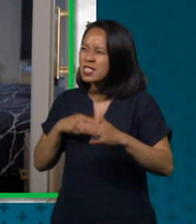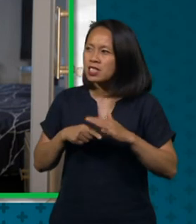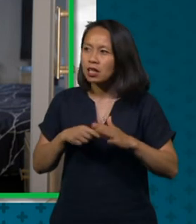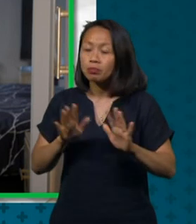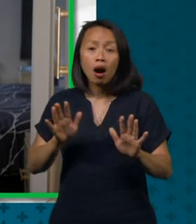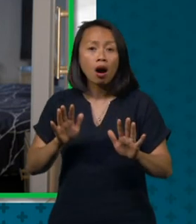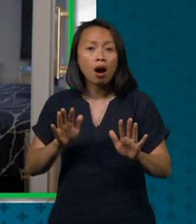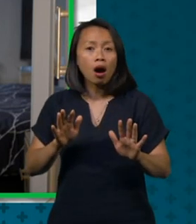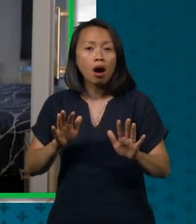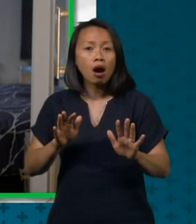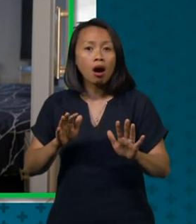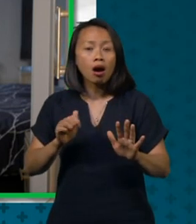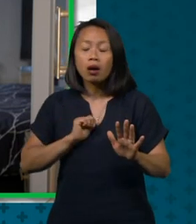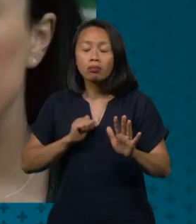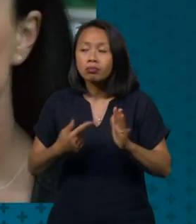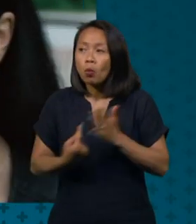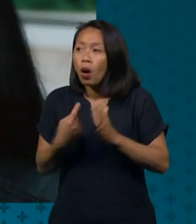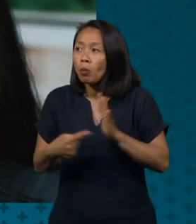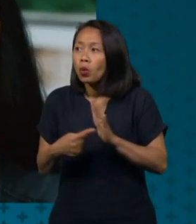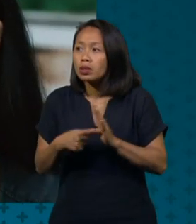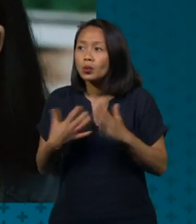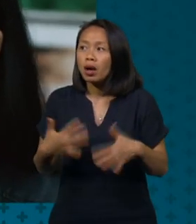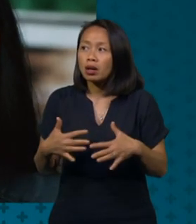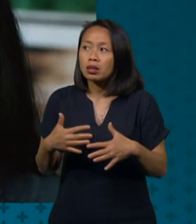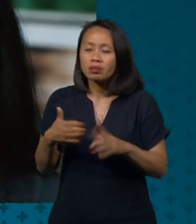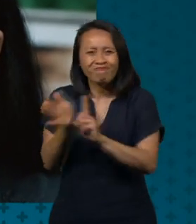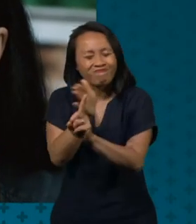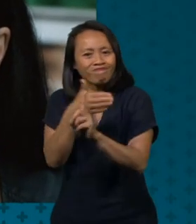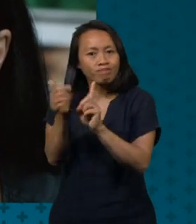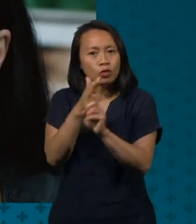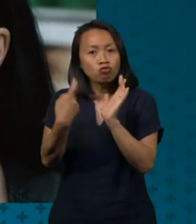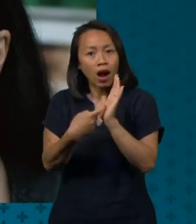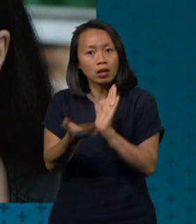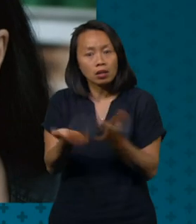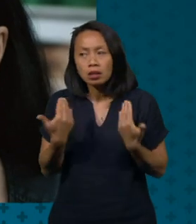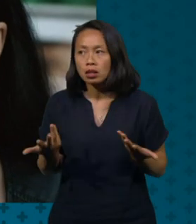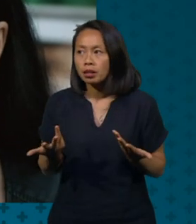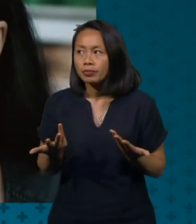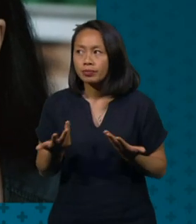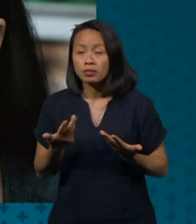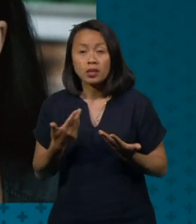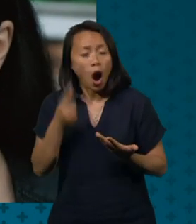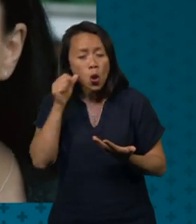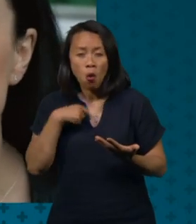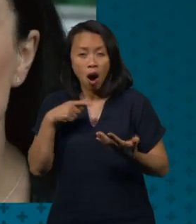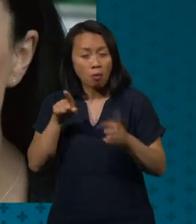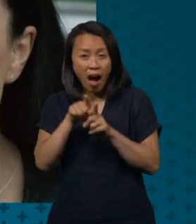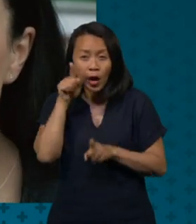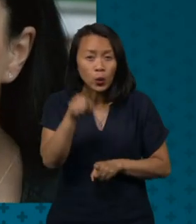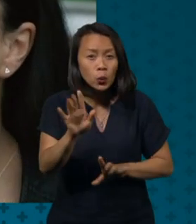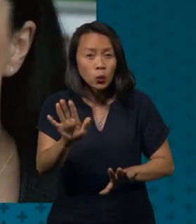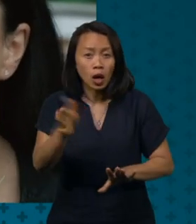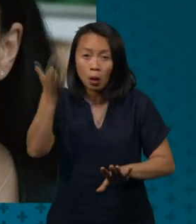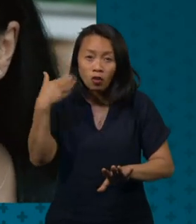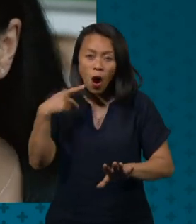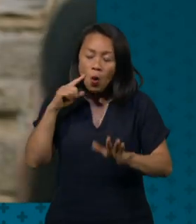and that was to persuade Ryan to do the right thing. Look, I've been you. I know how hard it is, but the best way out